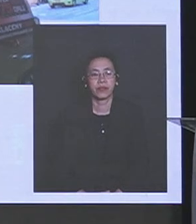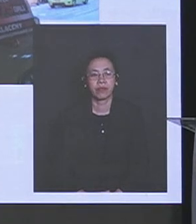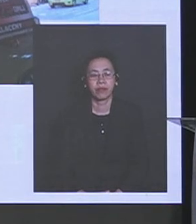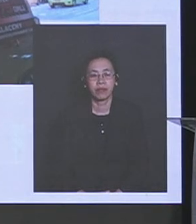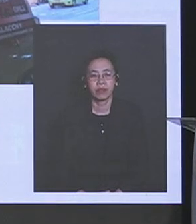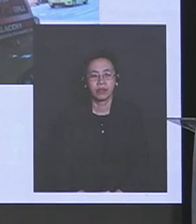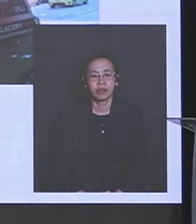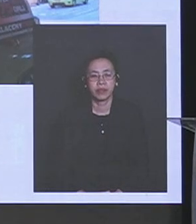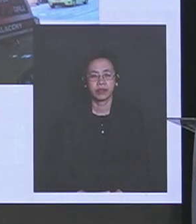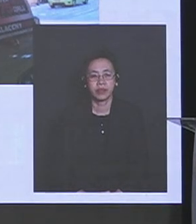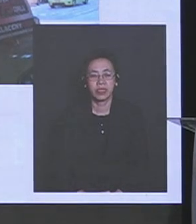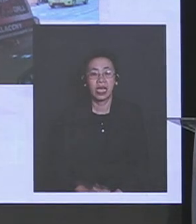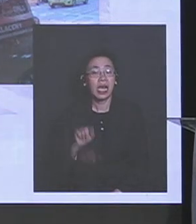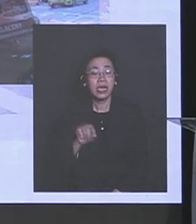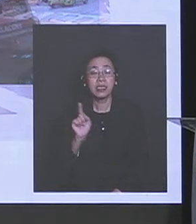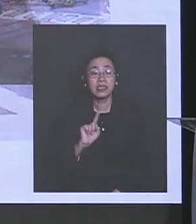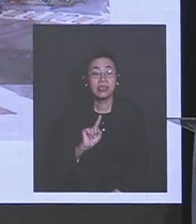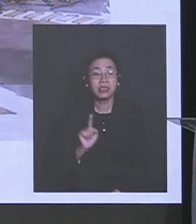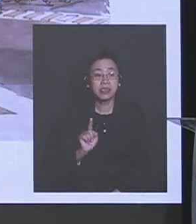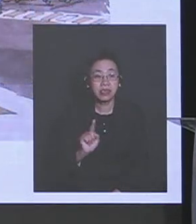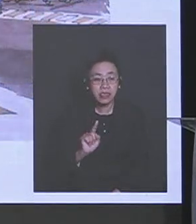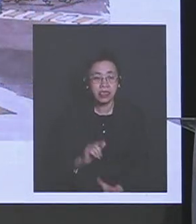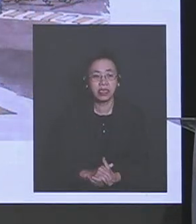infrastructure and how through